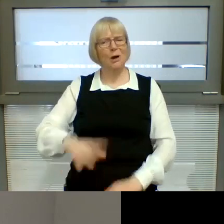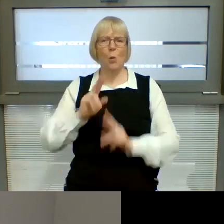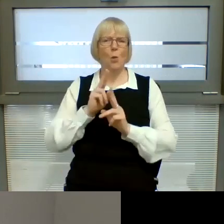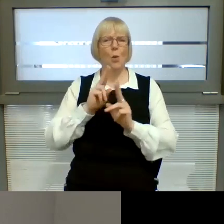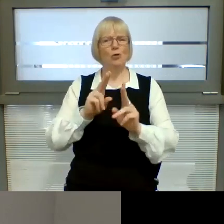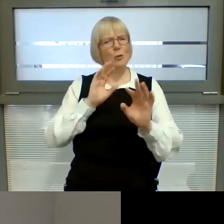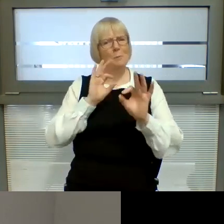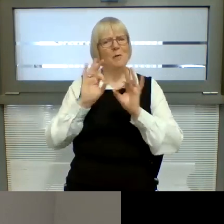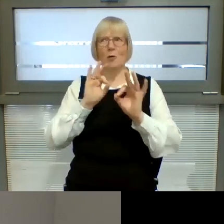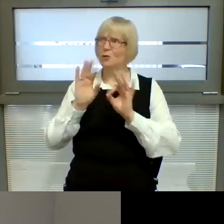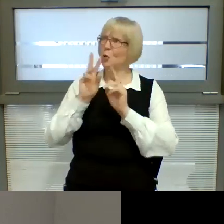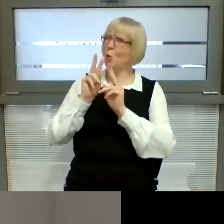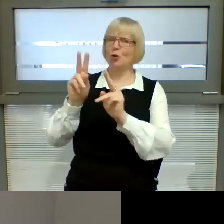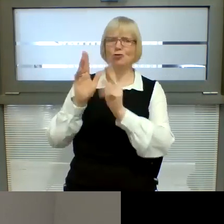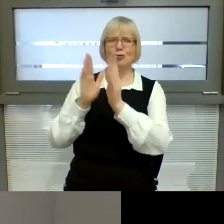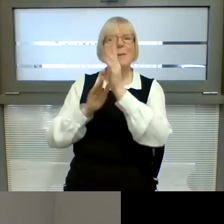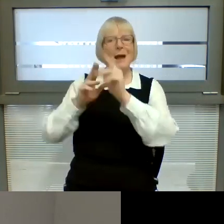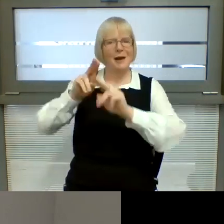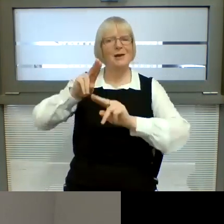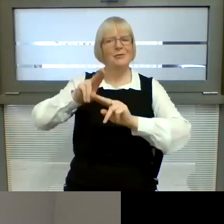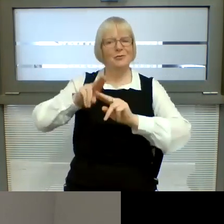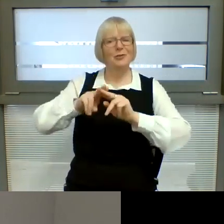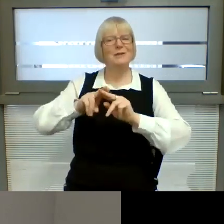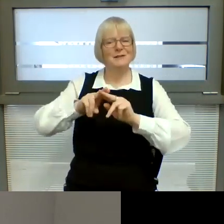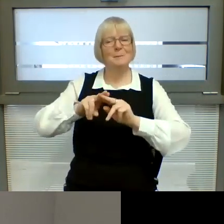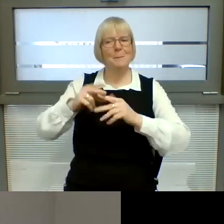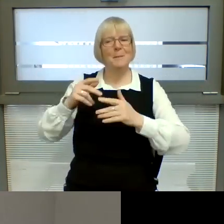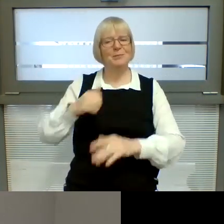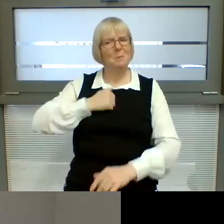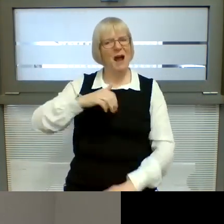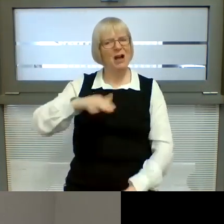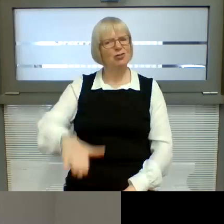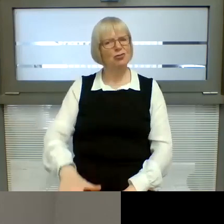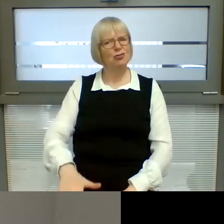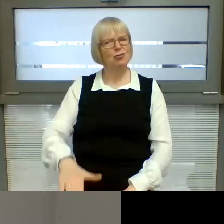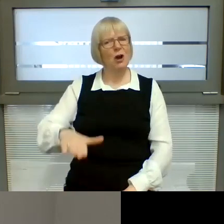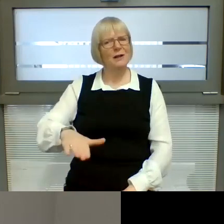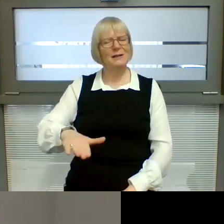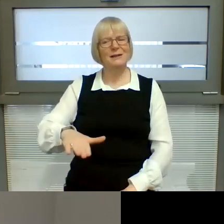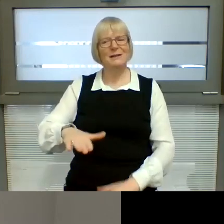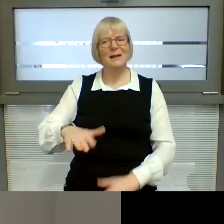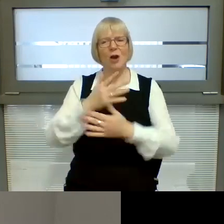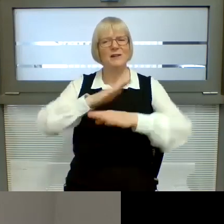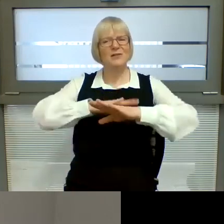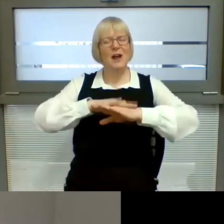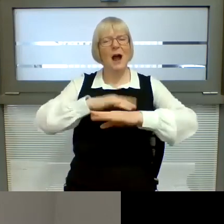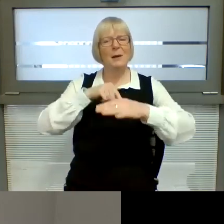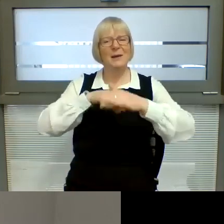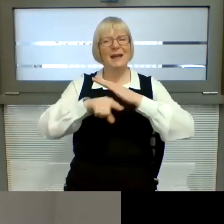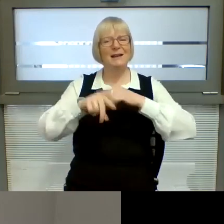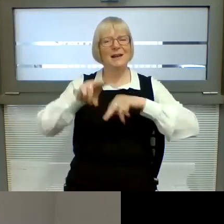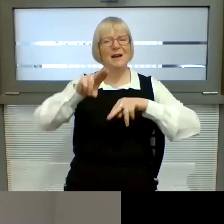them. You know, I spent a lot of my childhood, you know, at the Floral Hall in Scarborough,